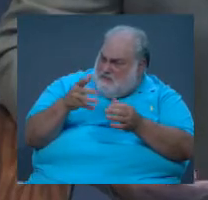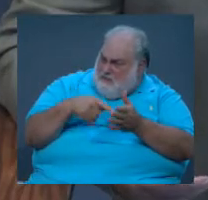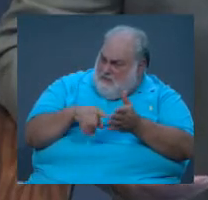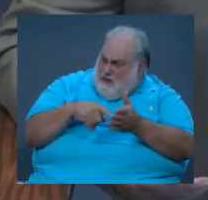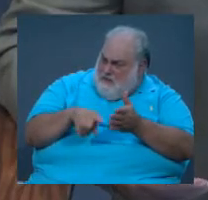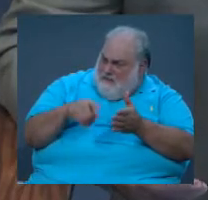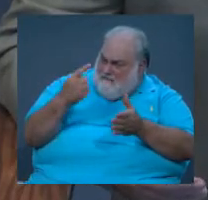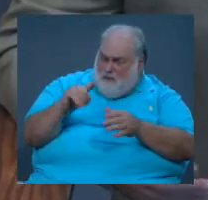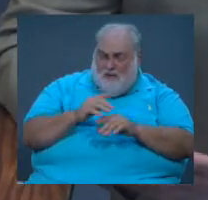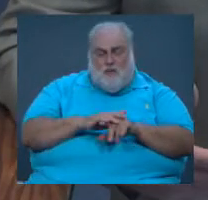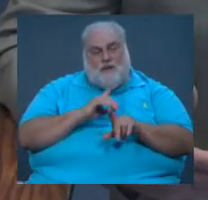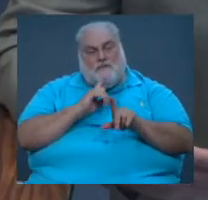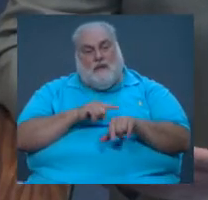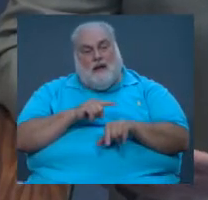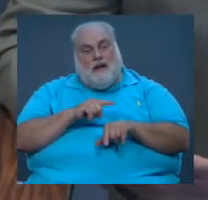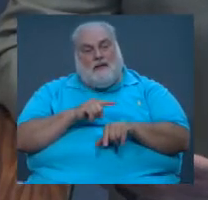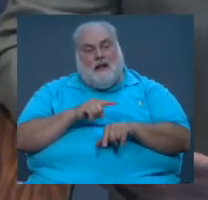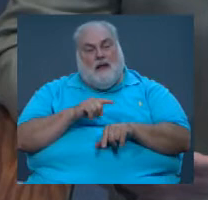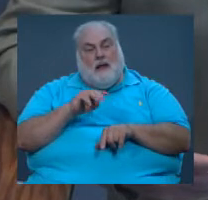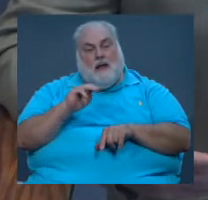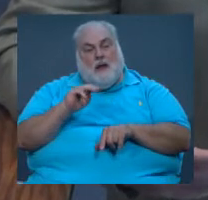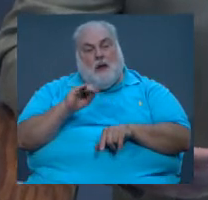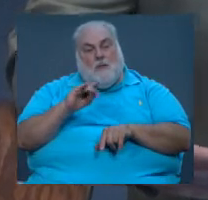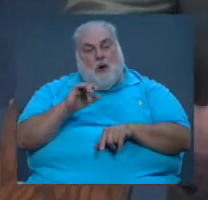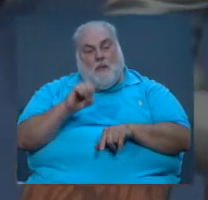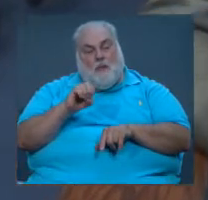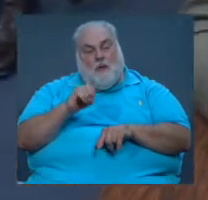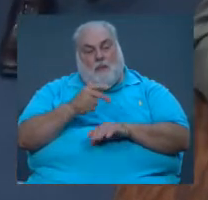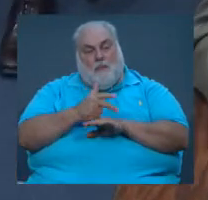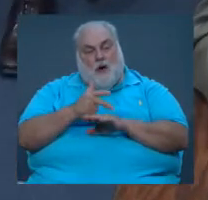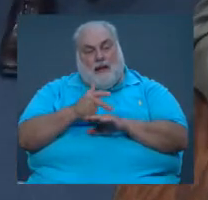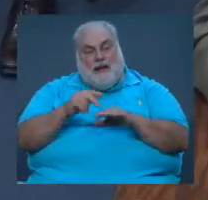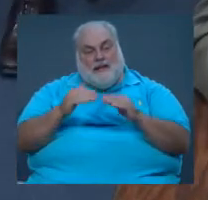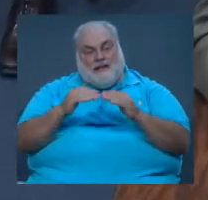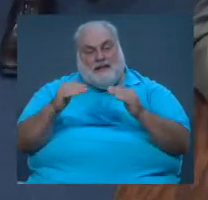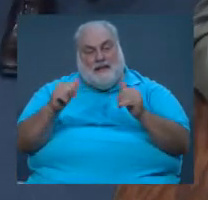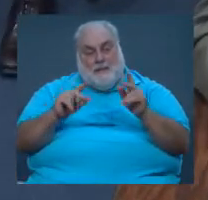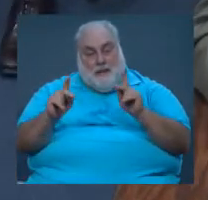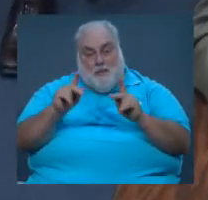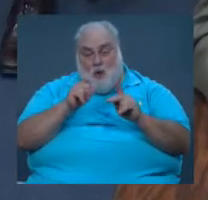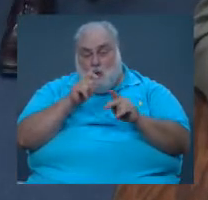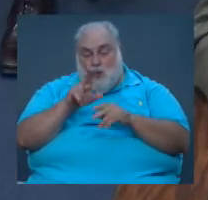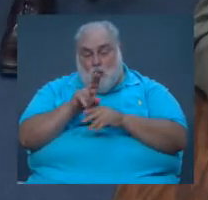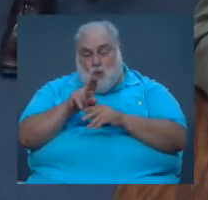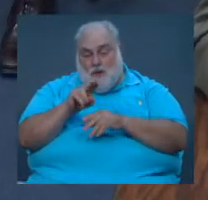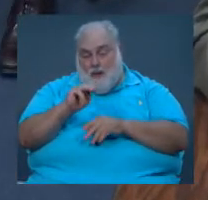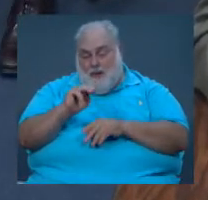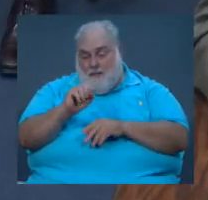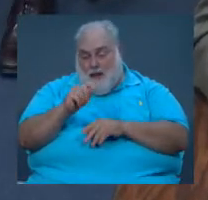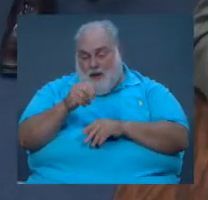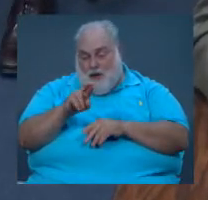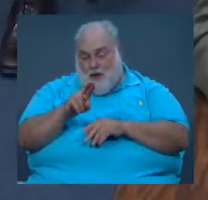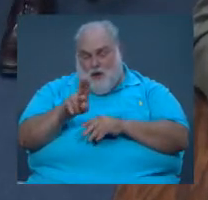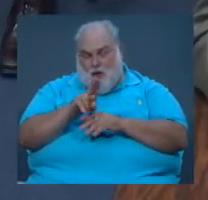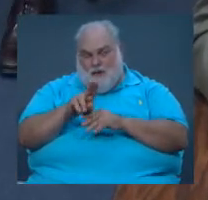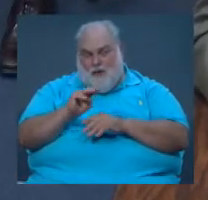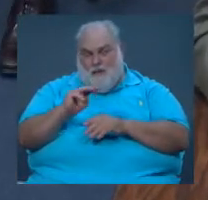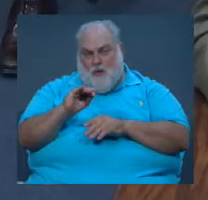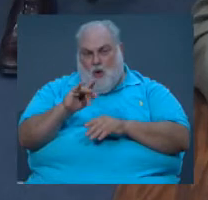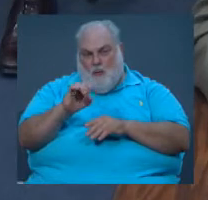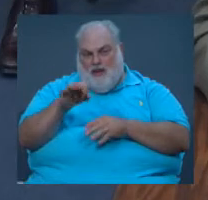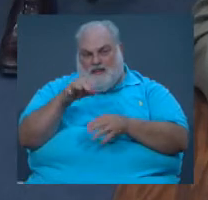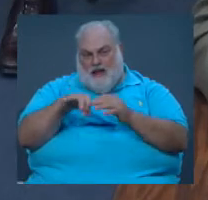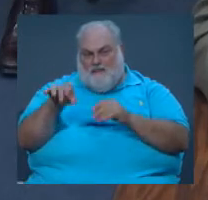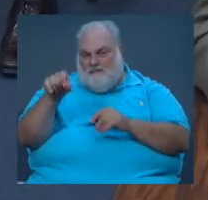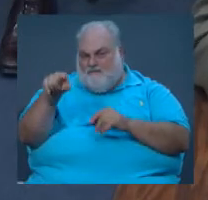mobile parking payment system. So it's a system that will allow users at the meters to use a mobile app instead of coins